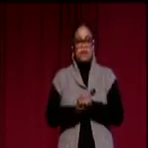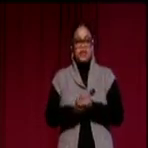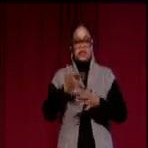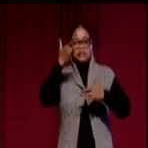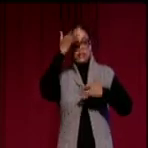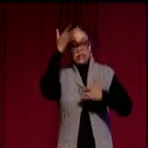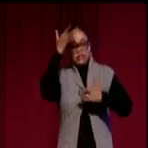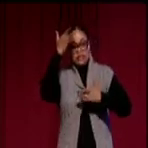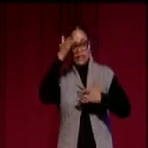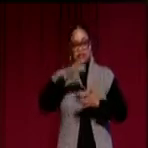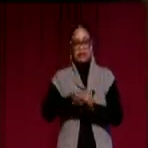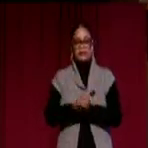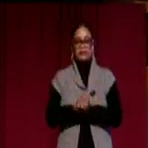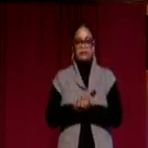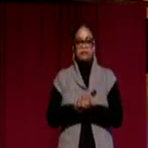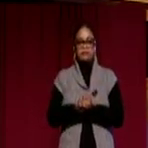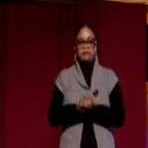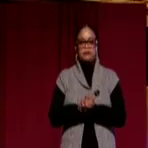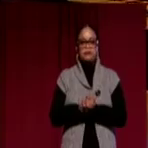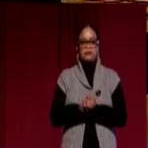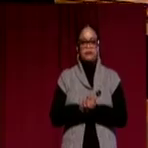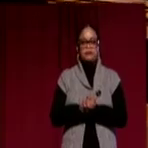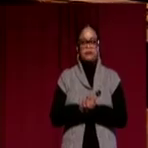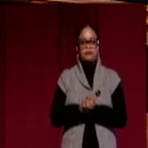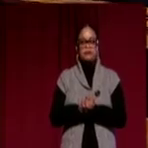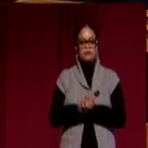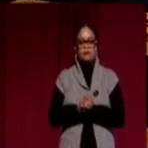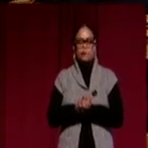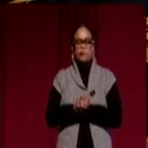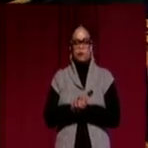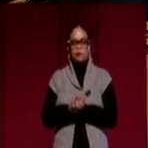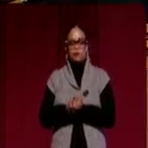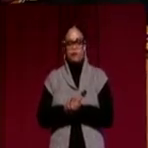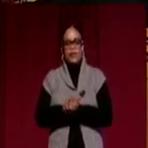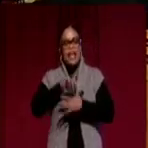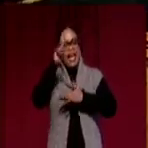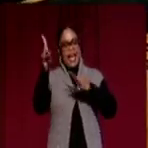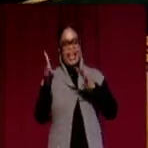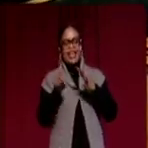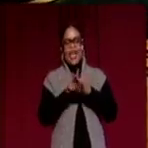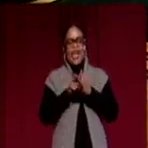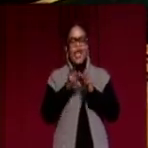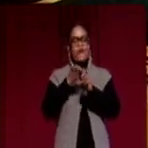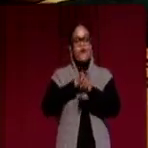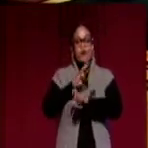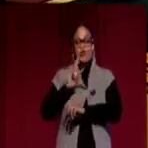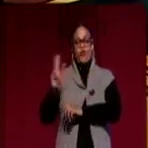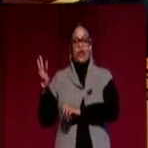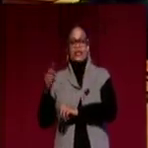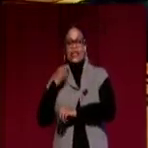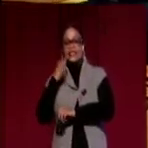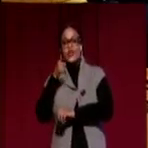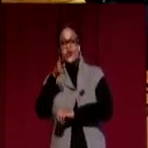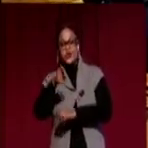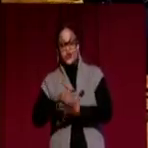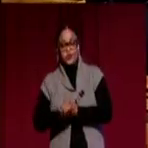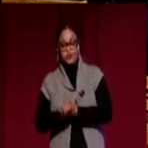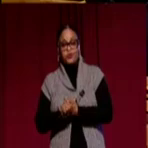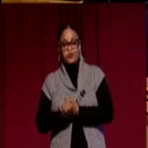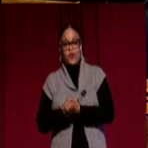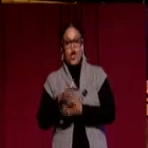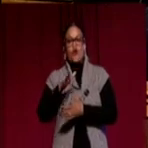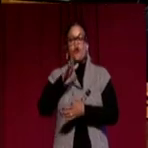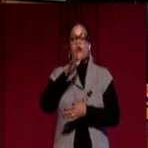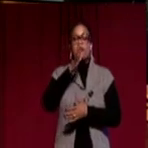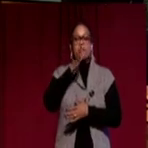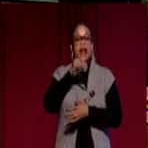sick bed. And I came all the way from the west side to tell you, when mama